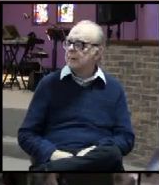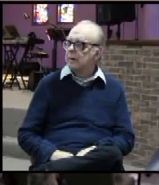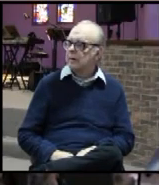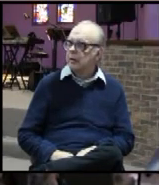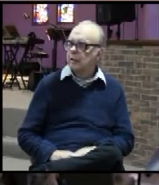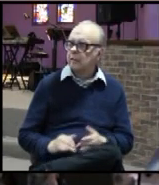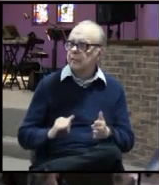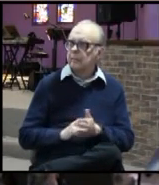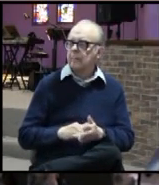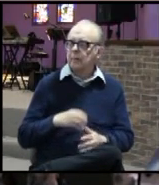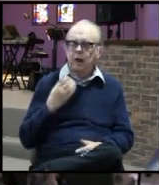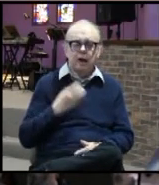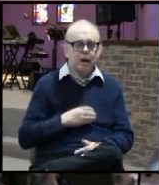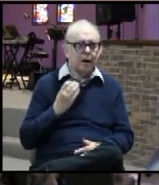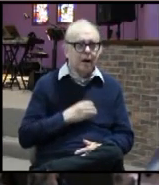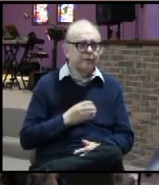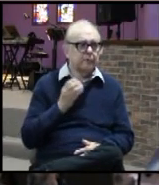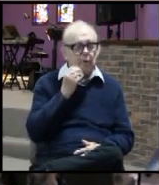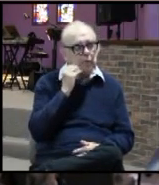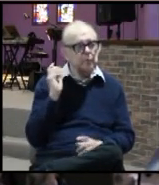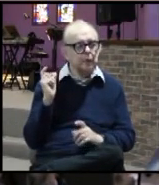That was an awesome home run.